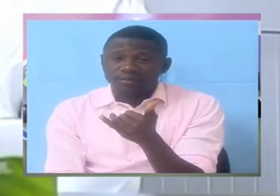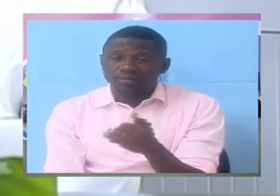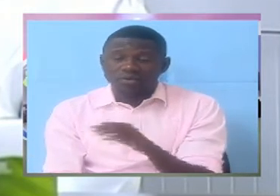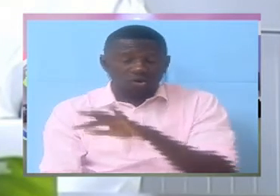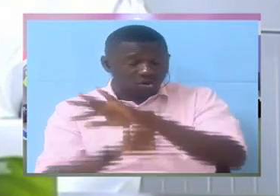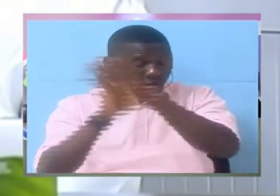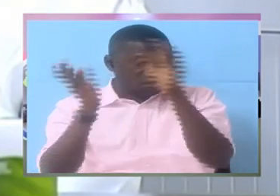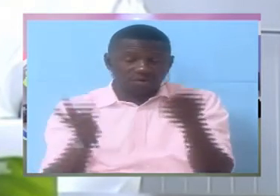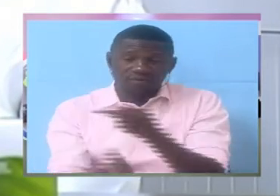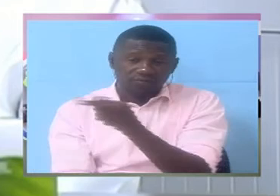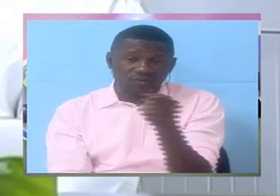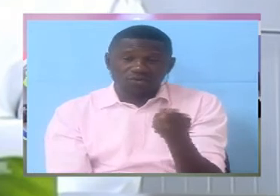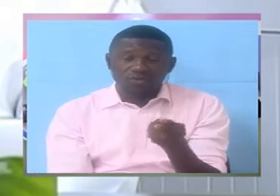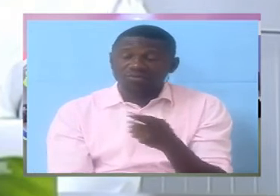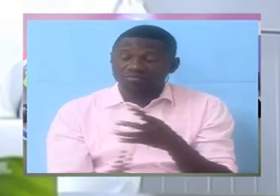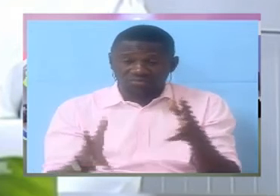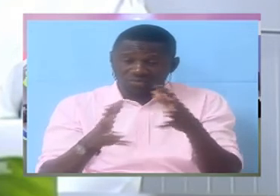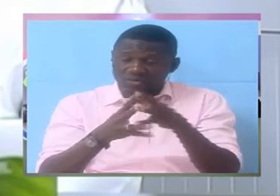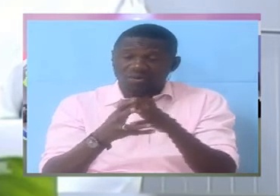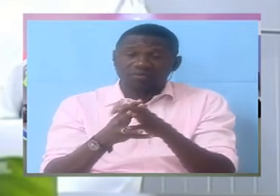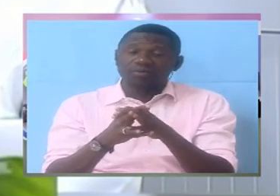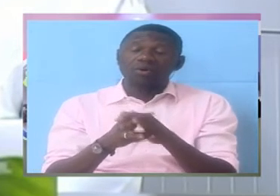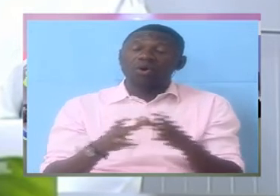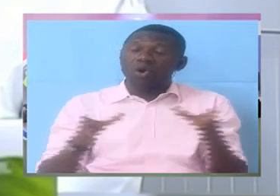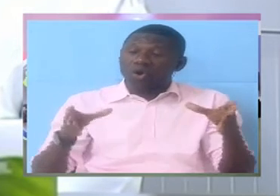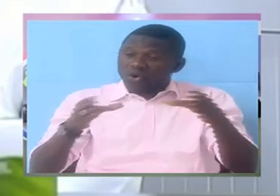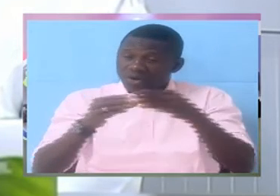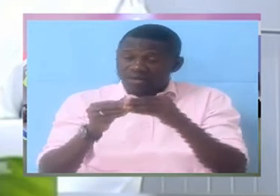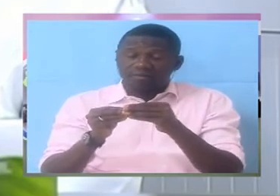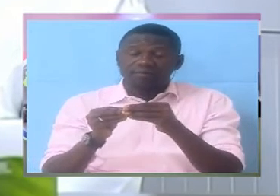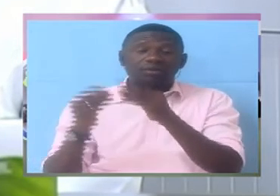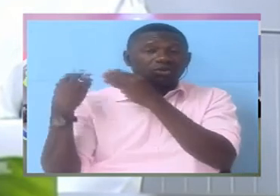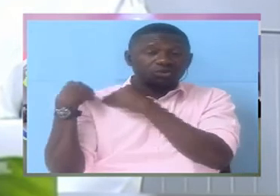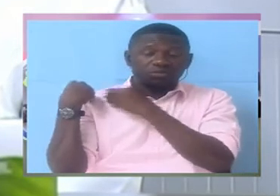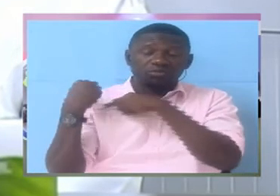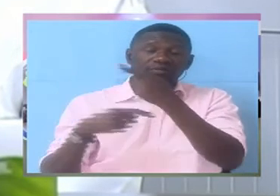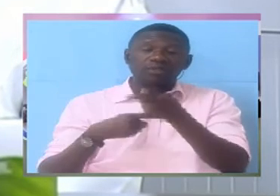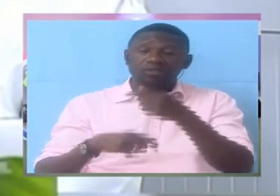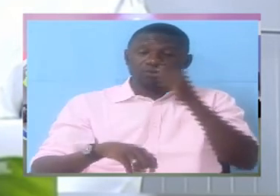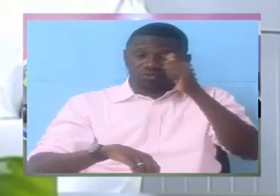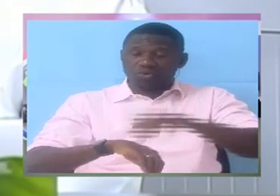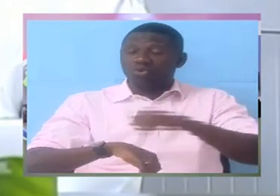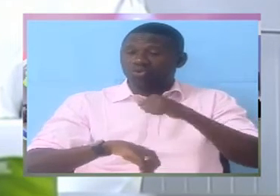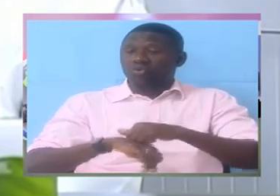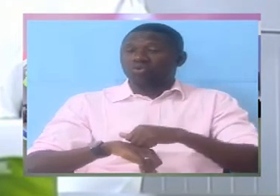All of you are complicit. All of you are collectively responsible for this torture.